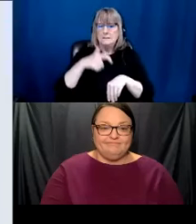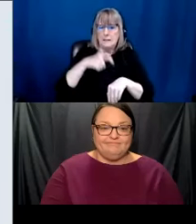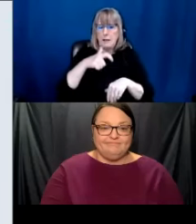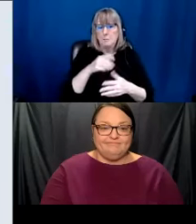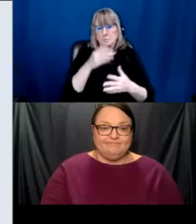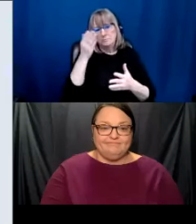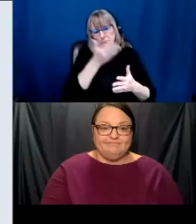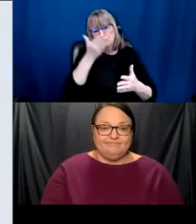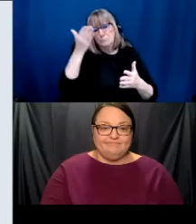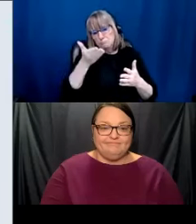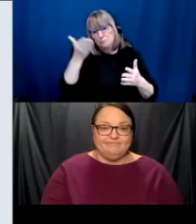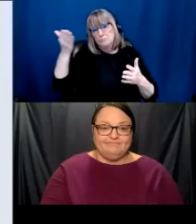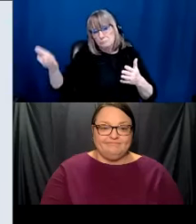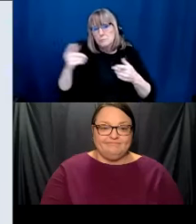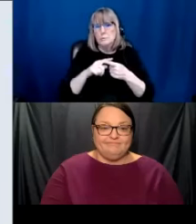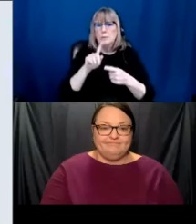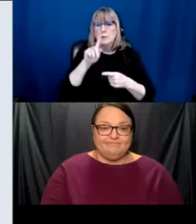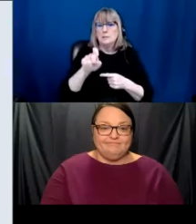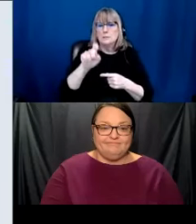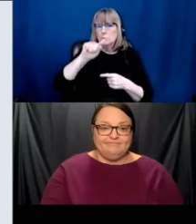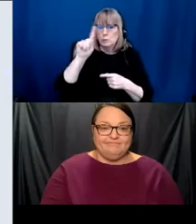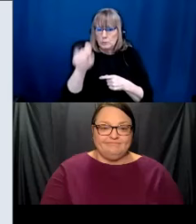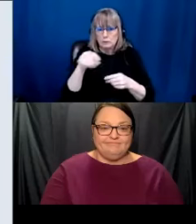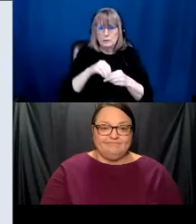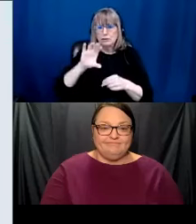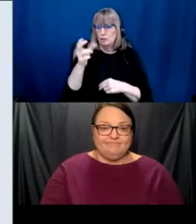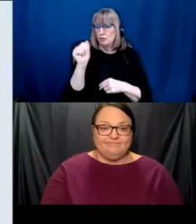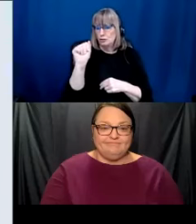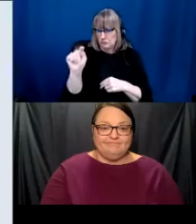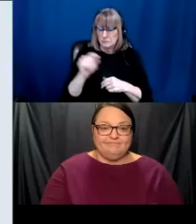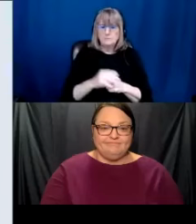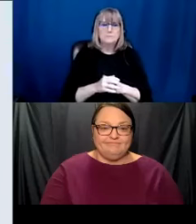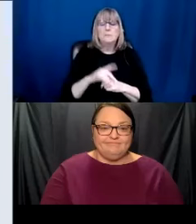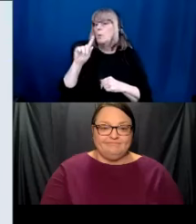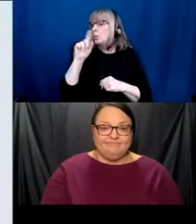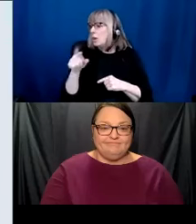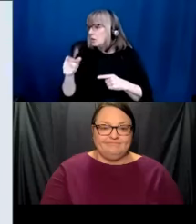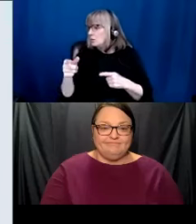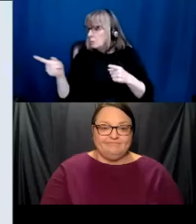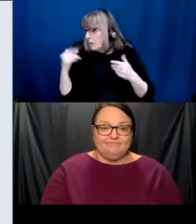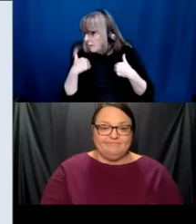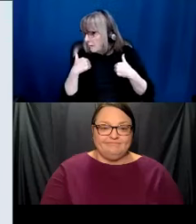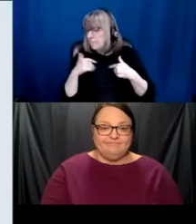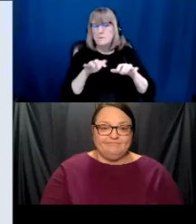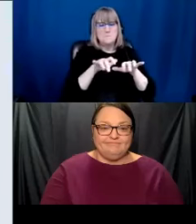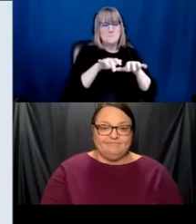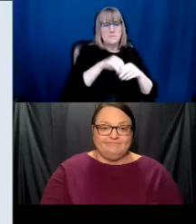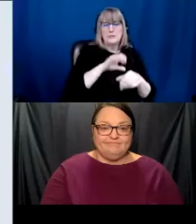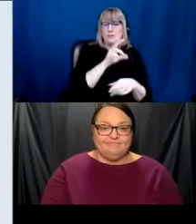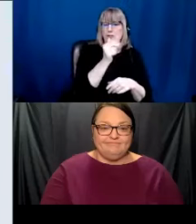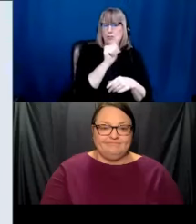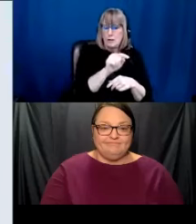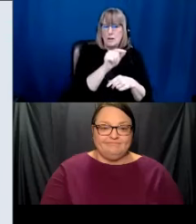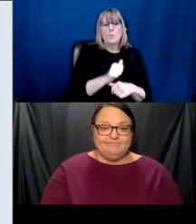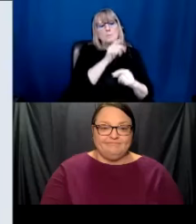points for questions to ask in the chat as we go. So put your questions in and we'll read them out loud and